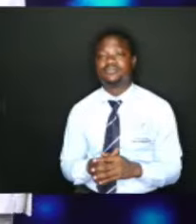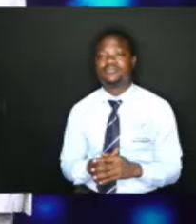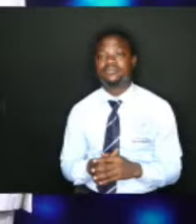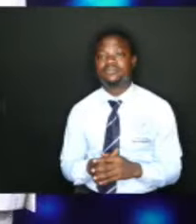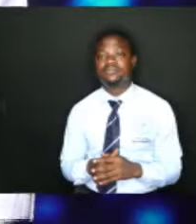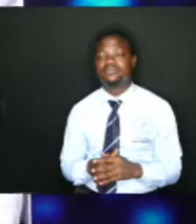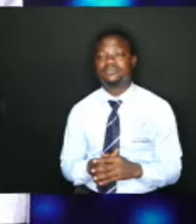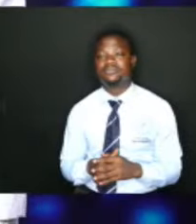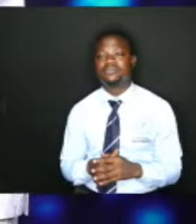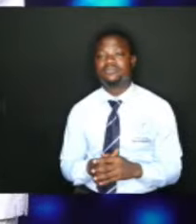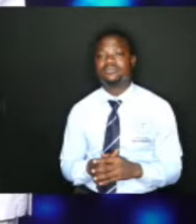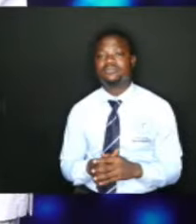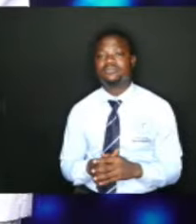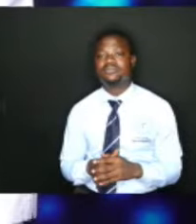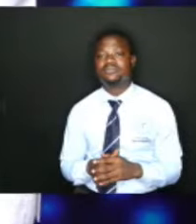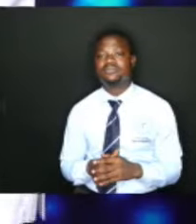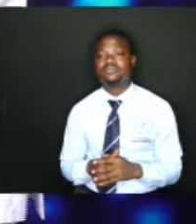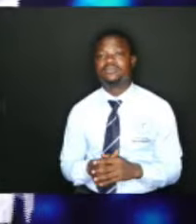in